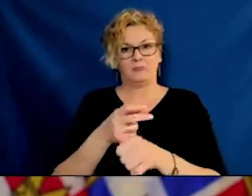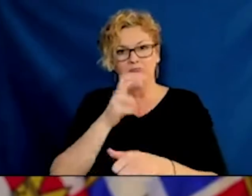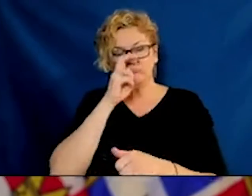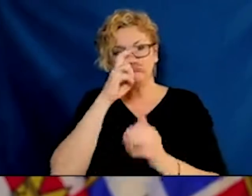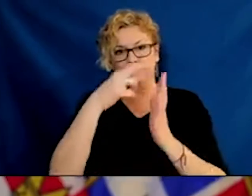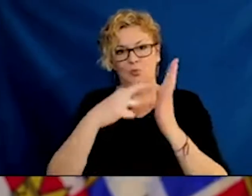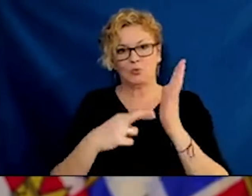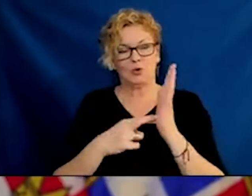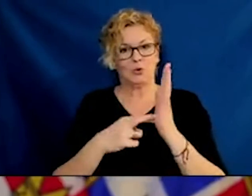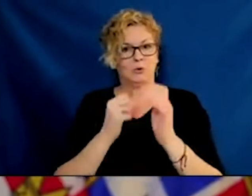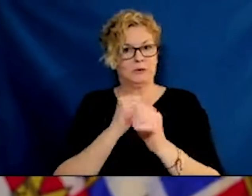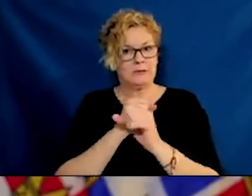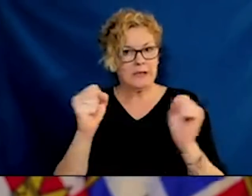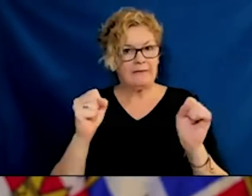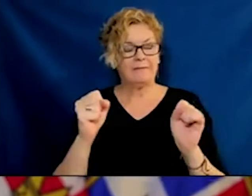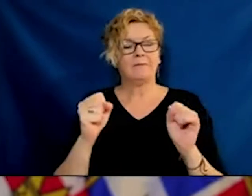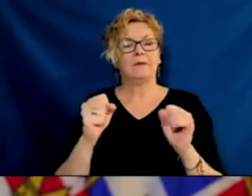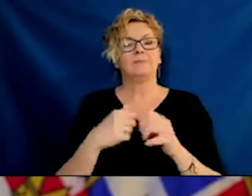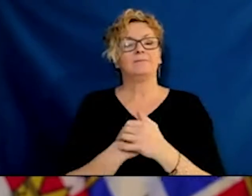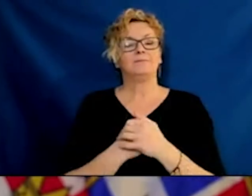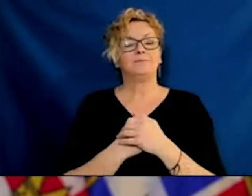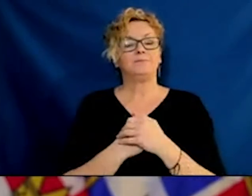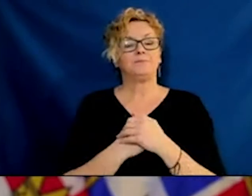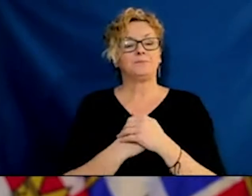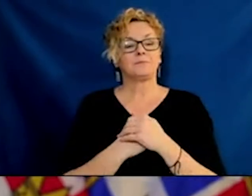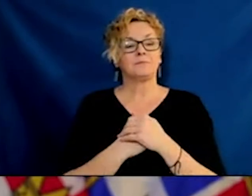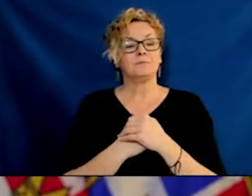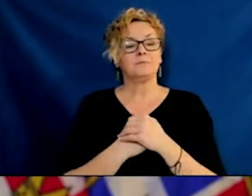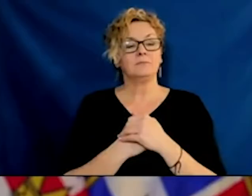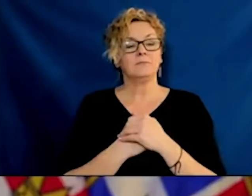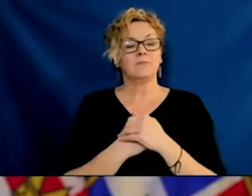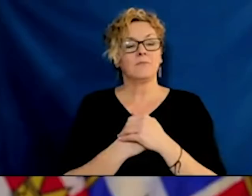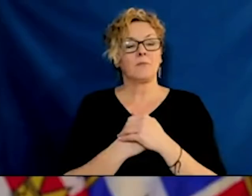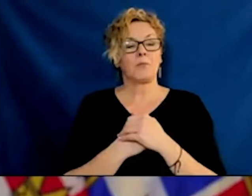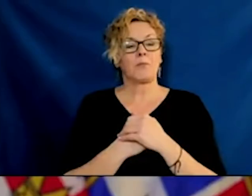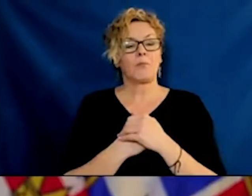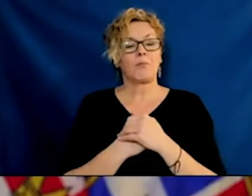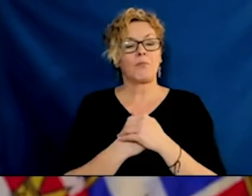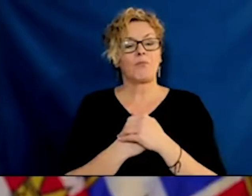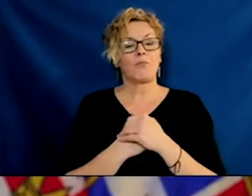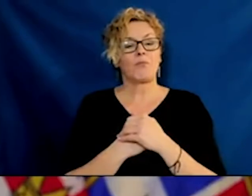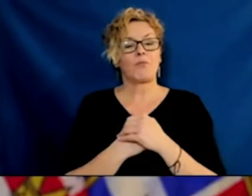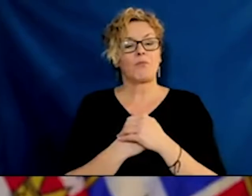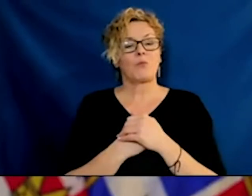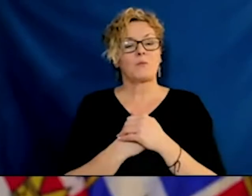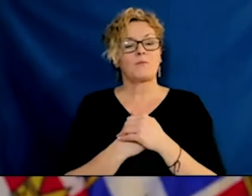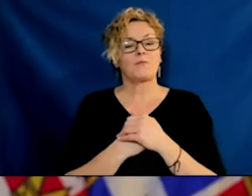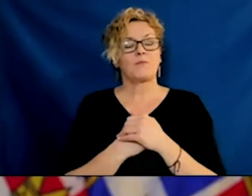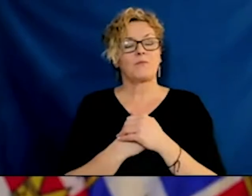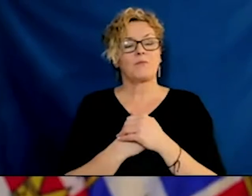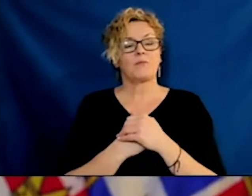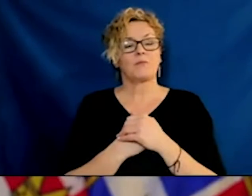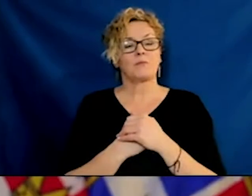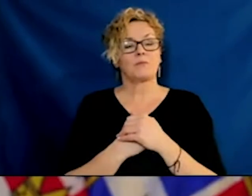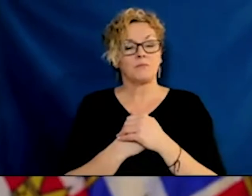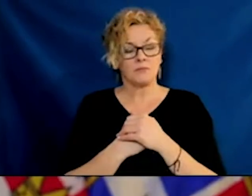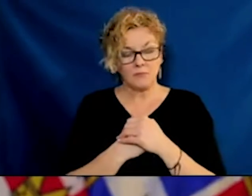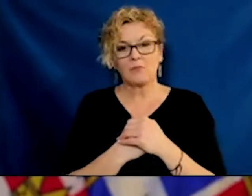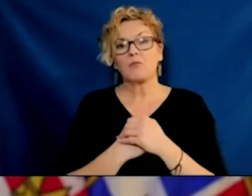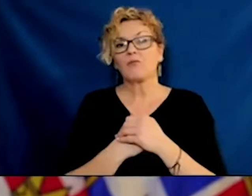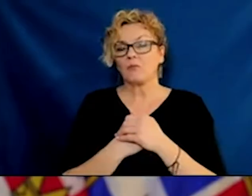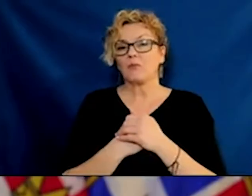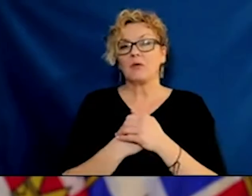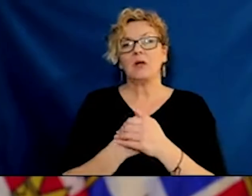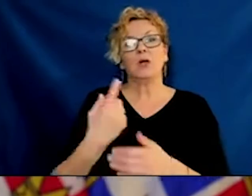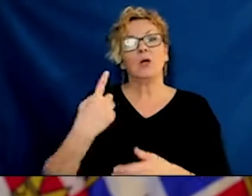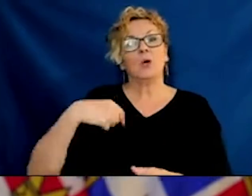incredibly well, that we monitor very carefully for safety. And so today I wanted to report as well on the safety signals that